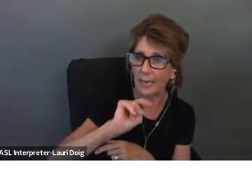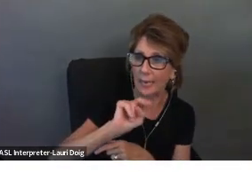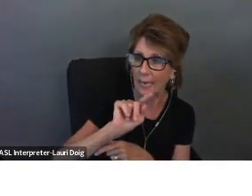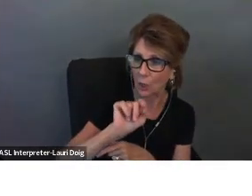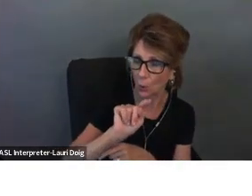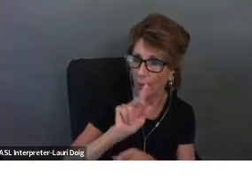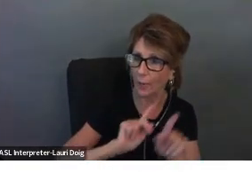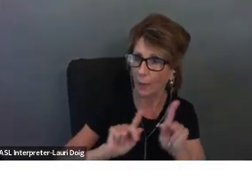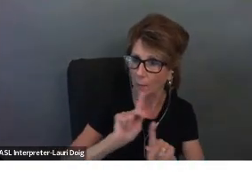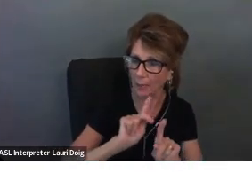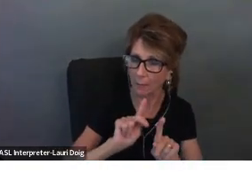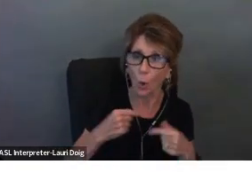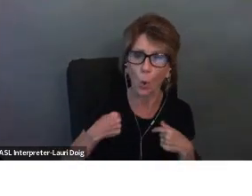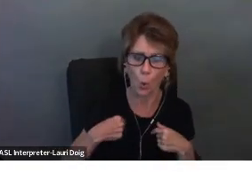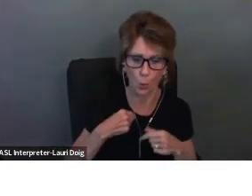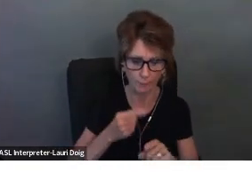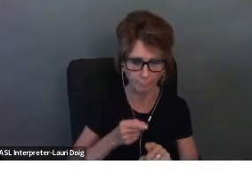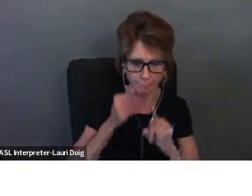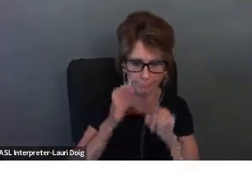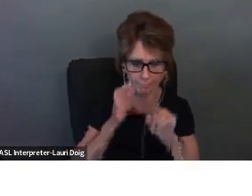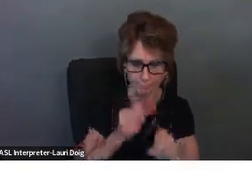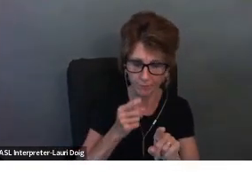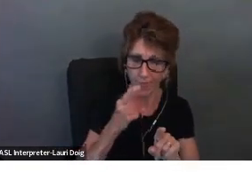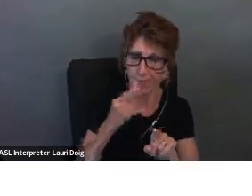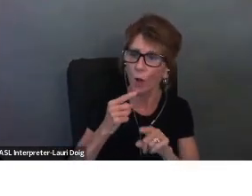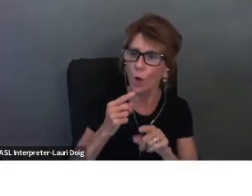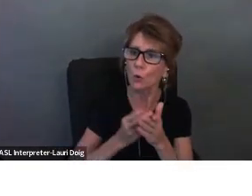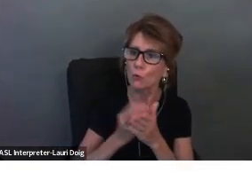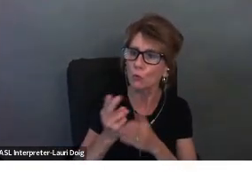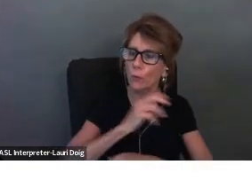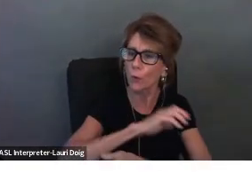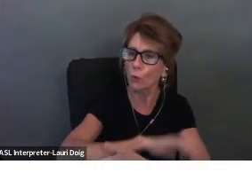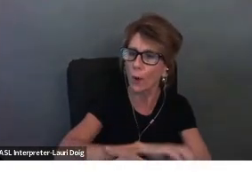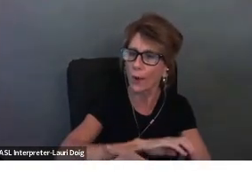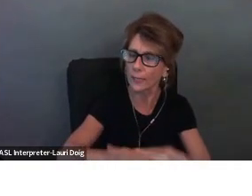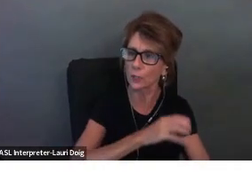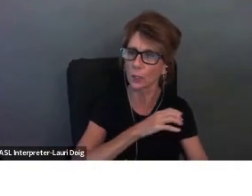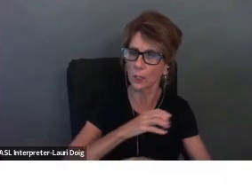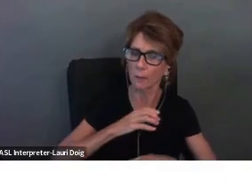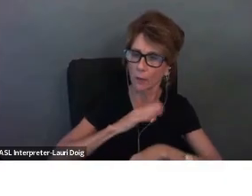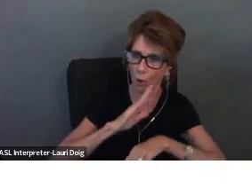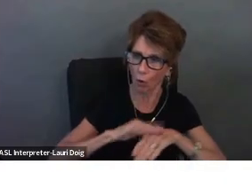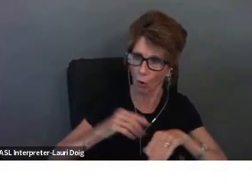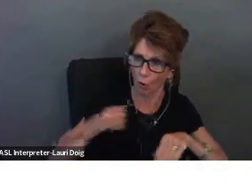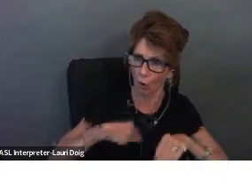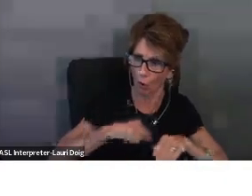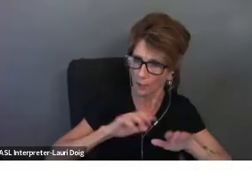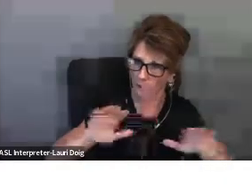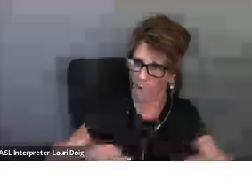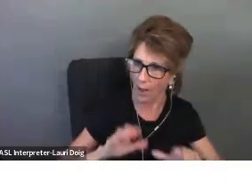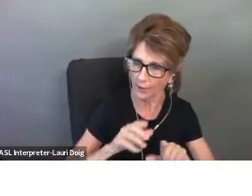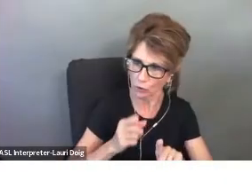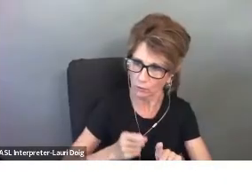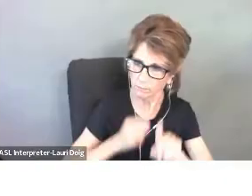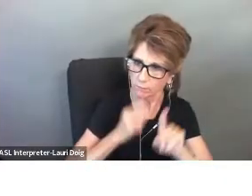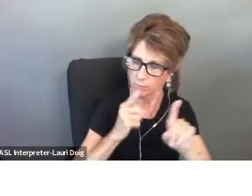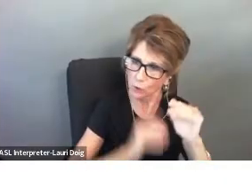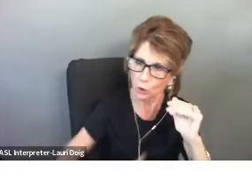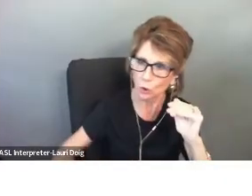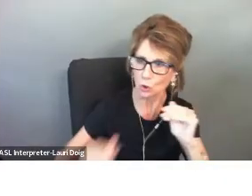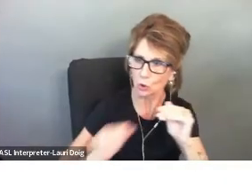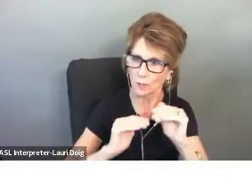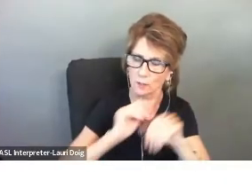treaties, the Truth and Reconciliation Commission's calls to action, the calls for justice and to justice of the National